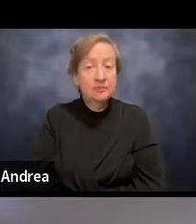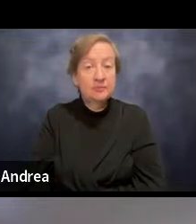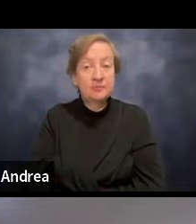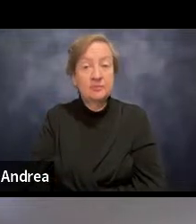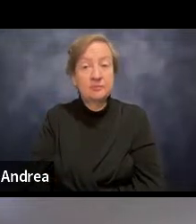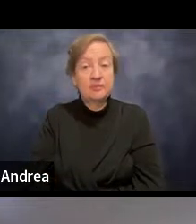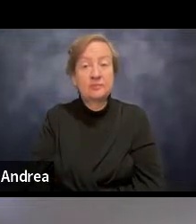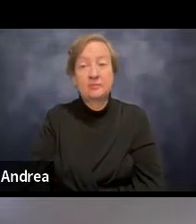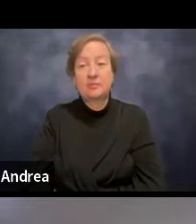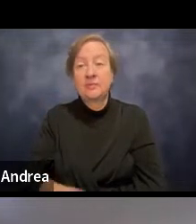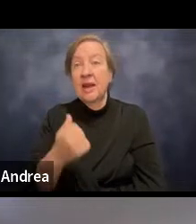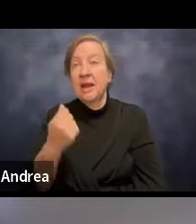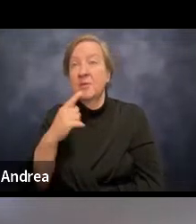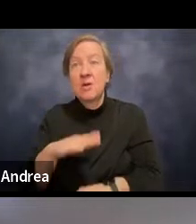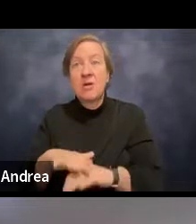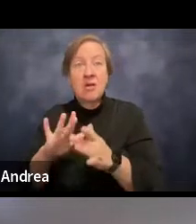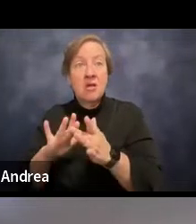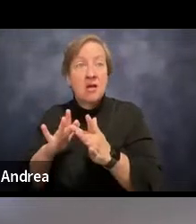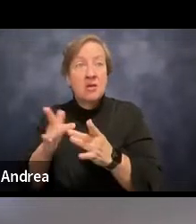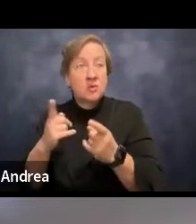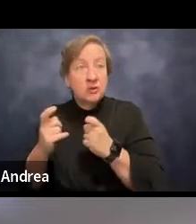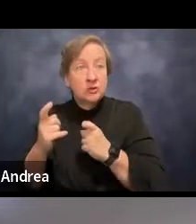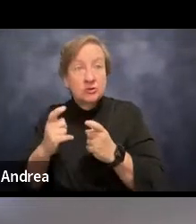Any online?